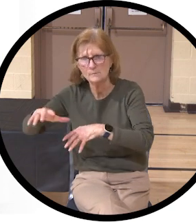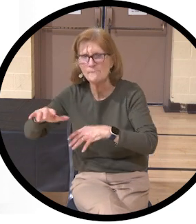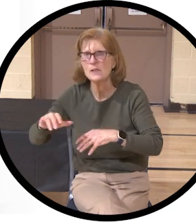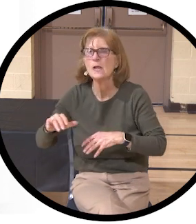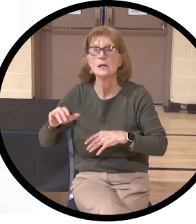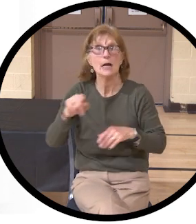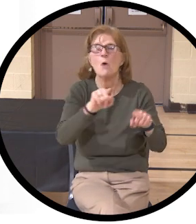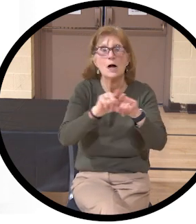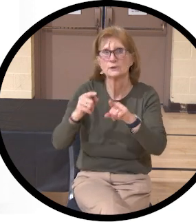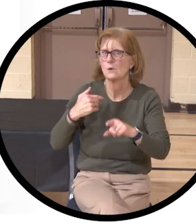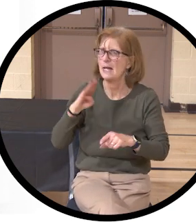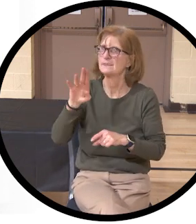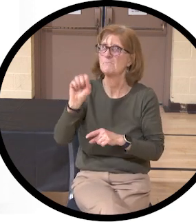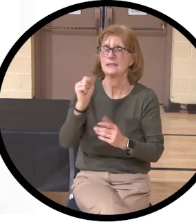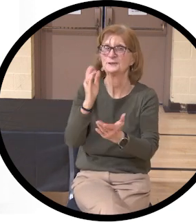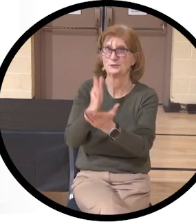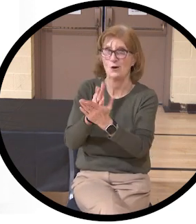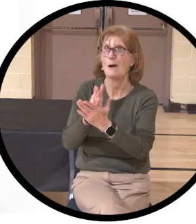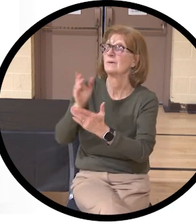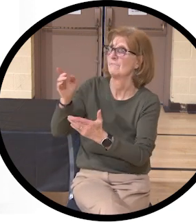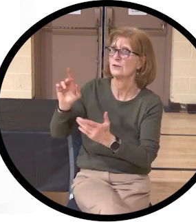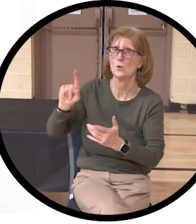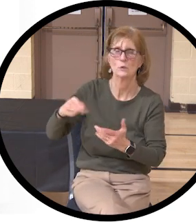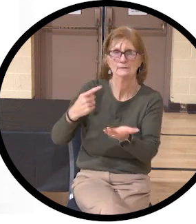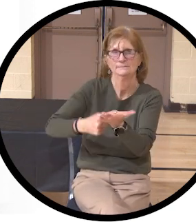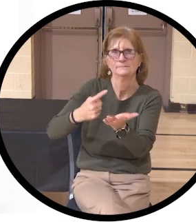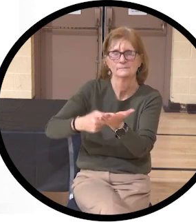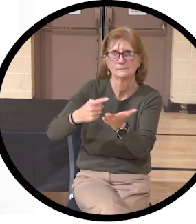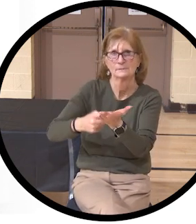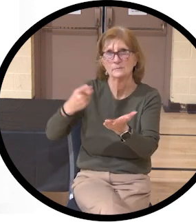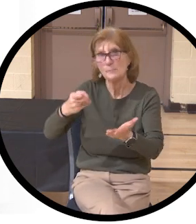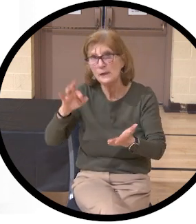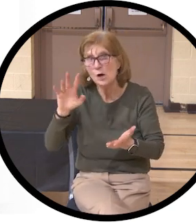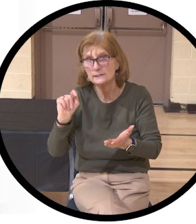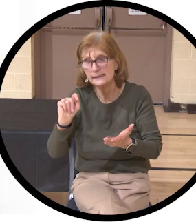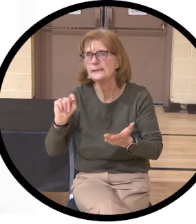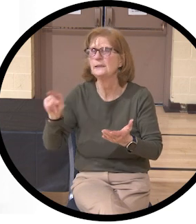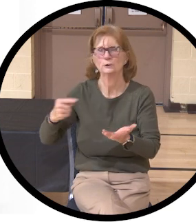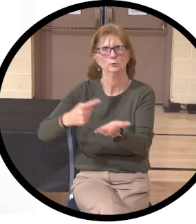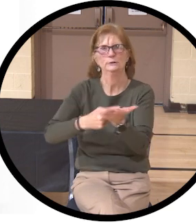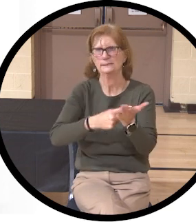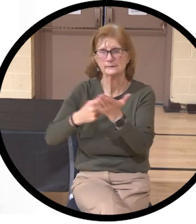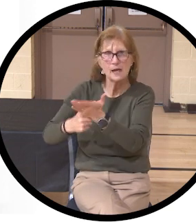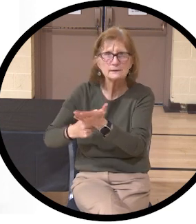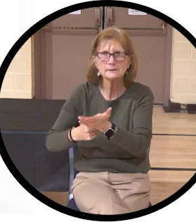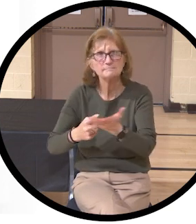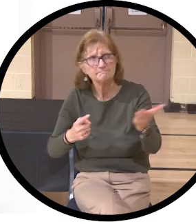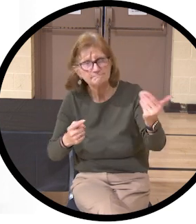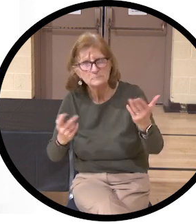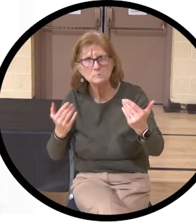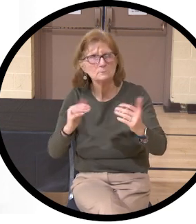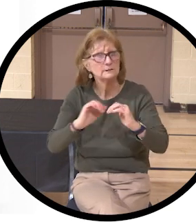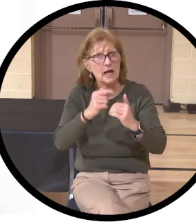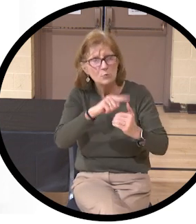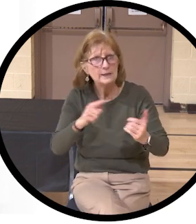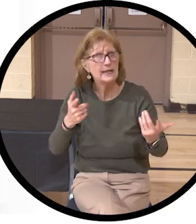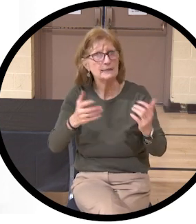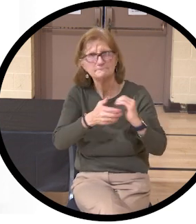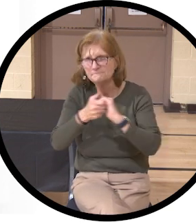So we're working with PRT. Again, these are not final plans, but we're working with PRT so we can